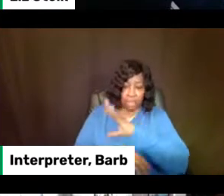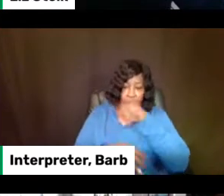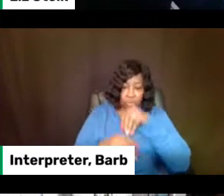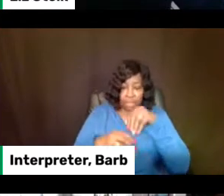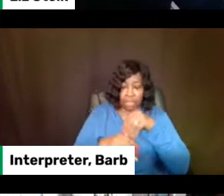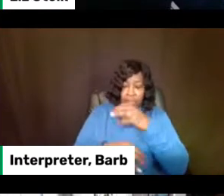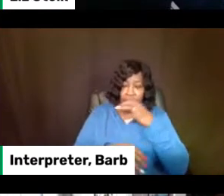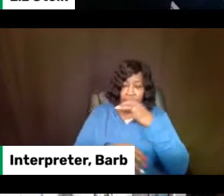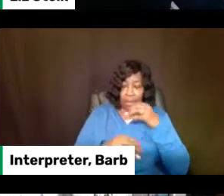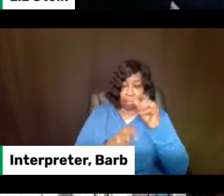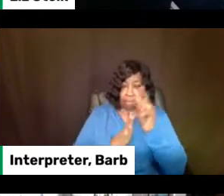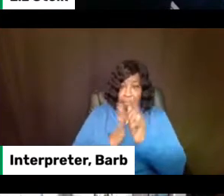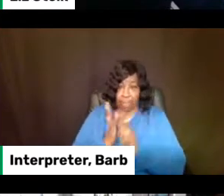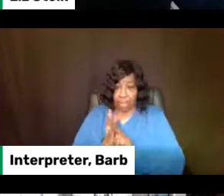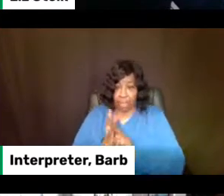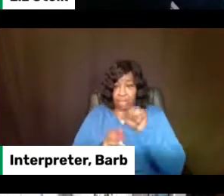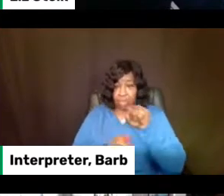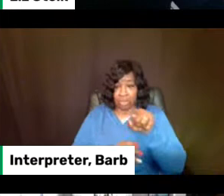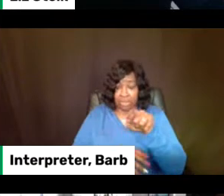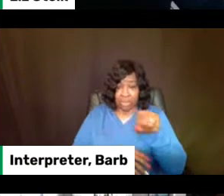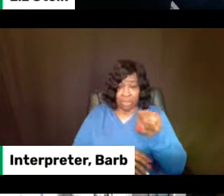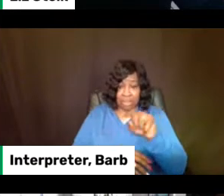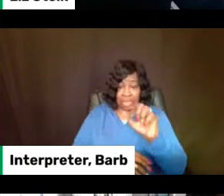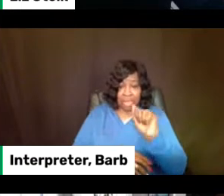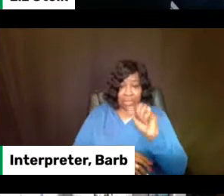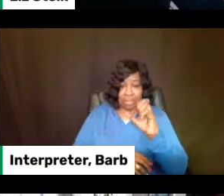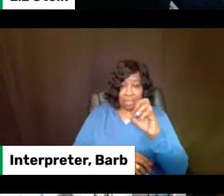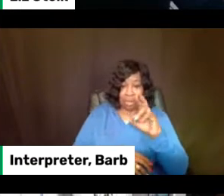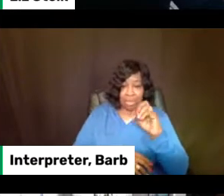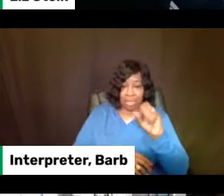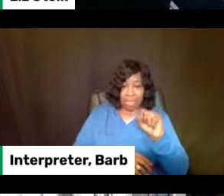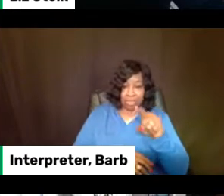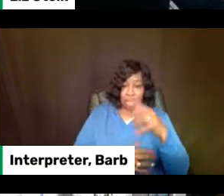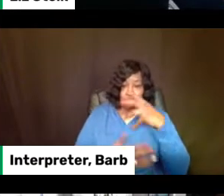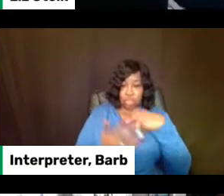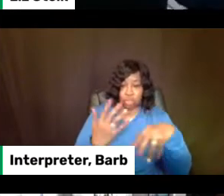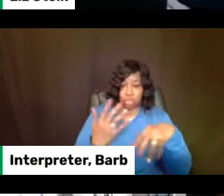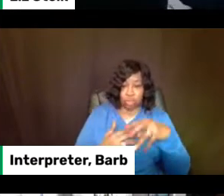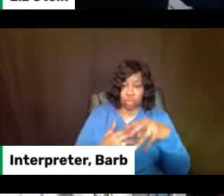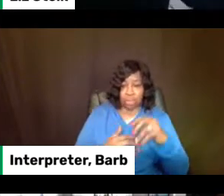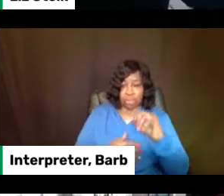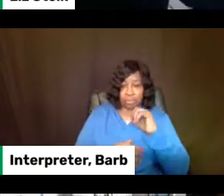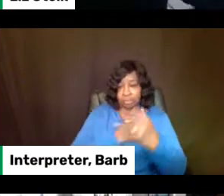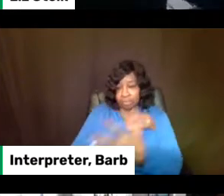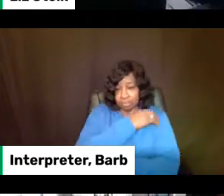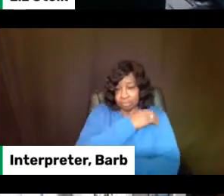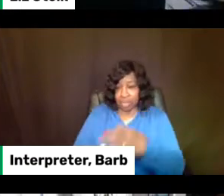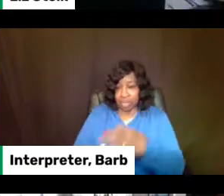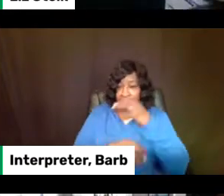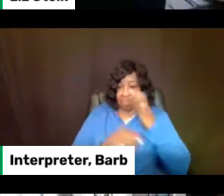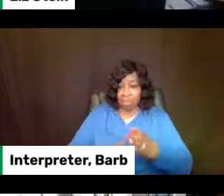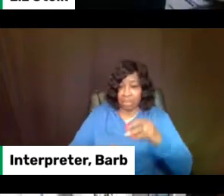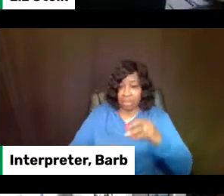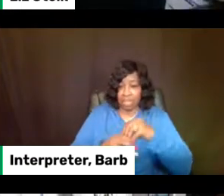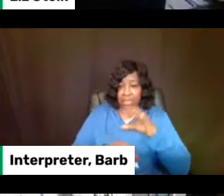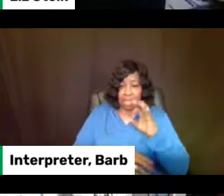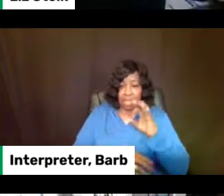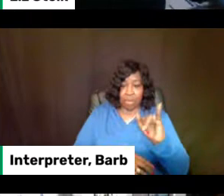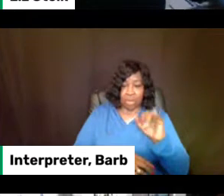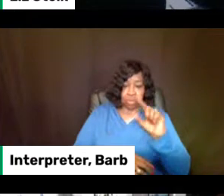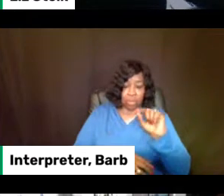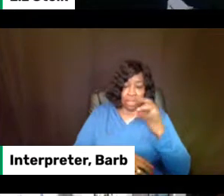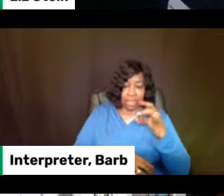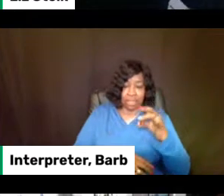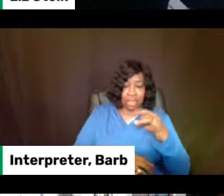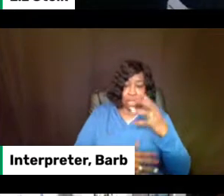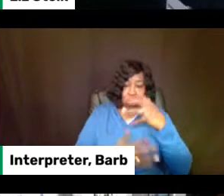You can see on this map the acres that are enrolled by socially disadvantaged farmers in the fiscal year 2018. Socially disadvantaged